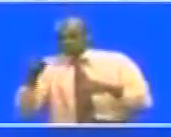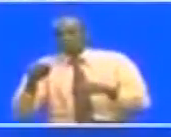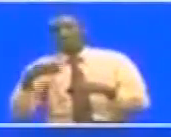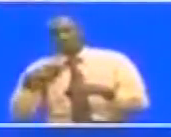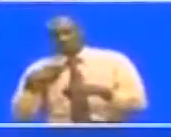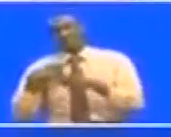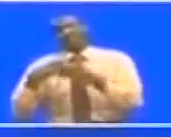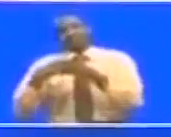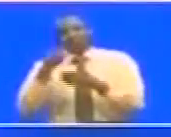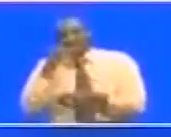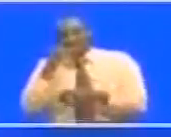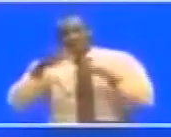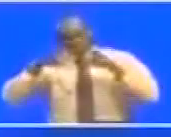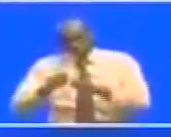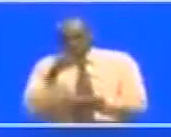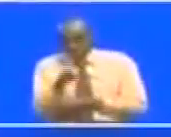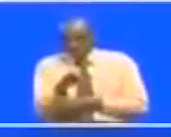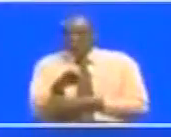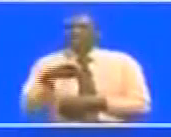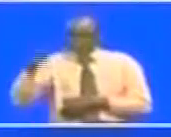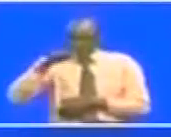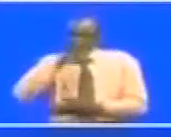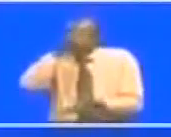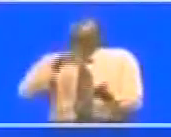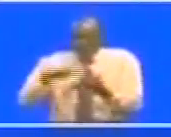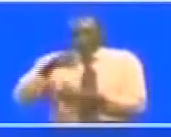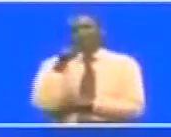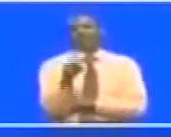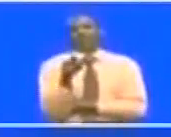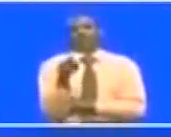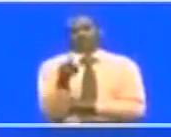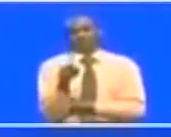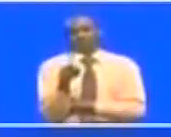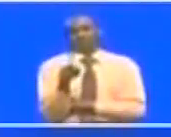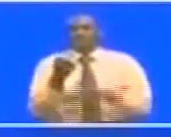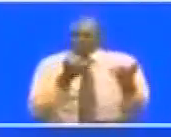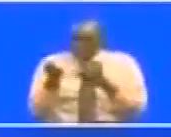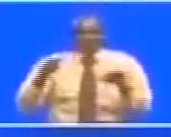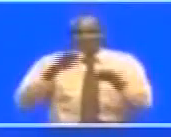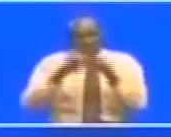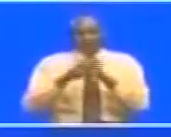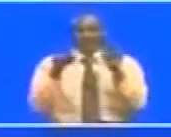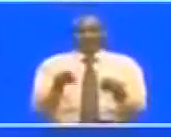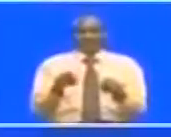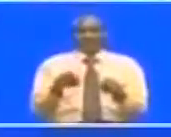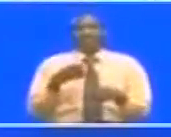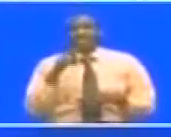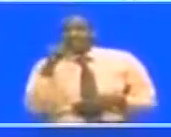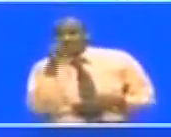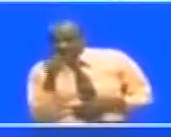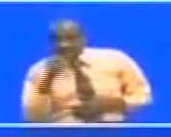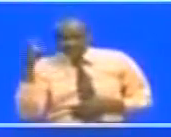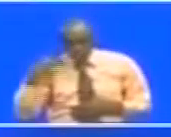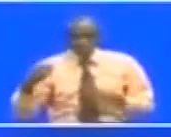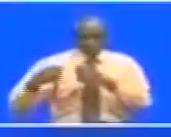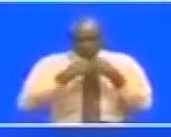city was always at the center of all of then Tanganyika's administrative and commercial operations. Tanzania's struggle for independence from colonial